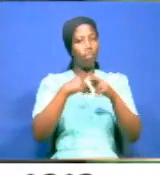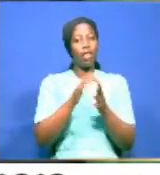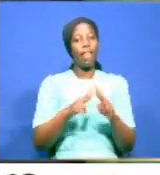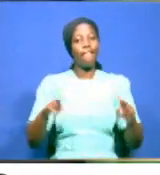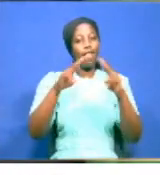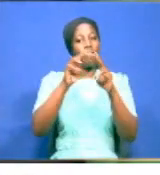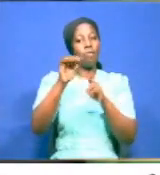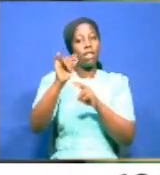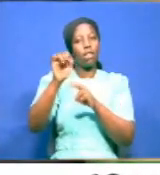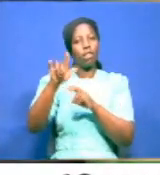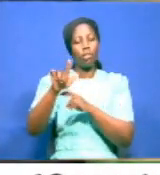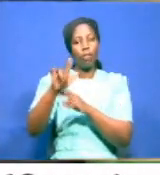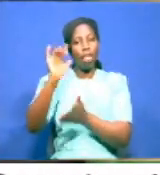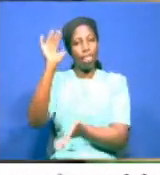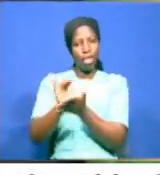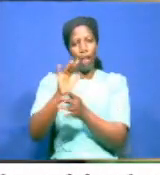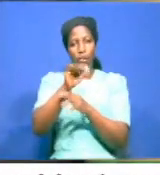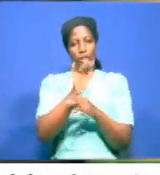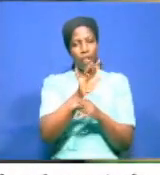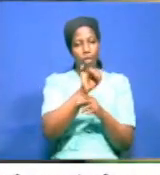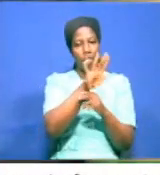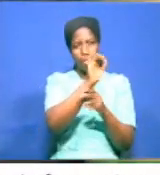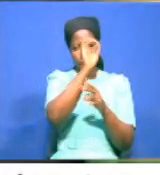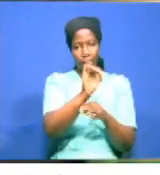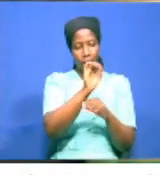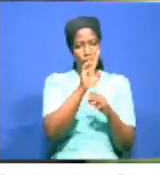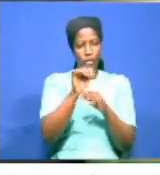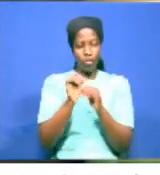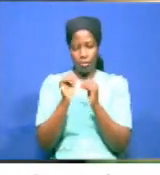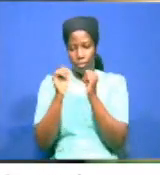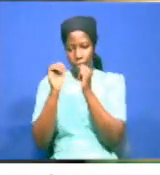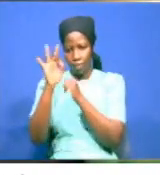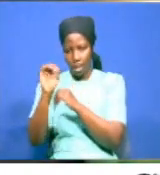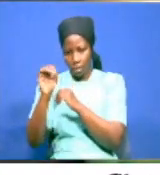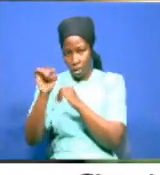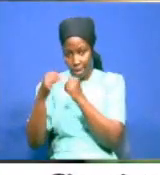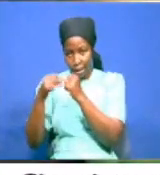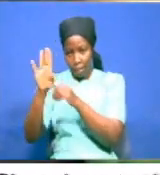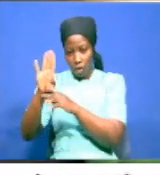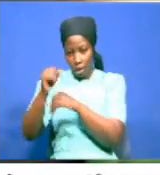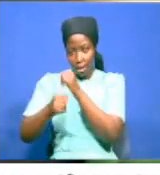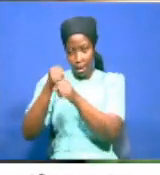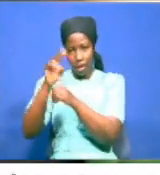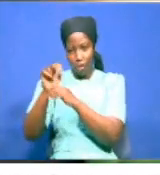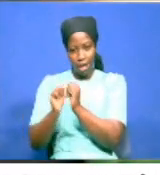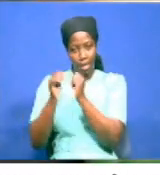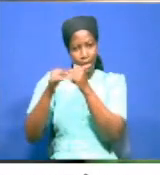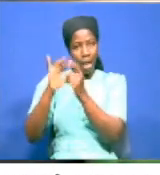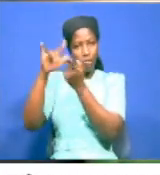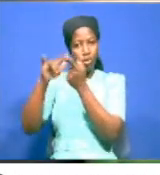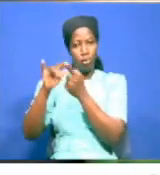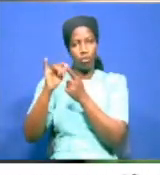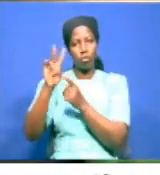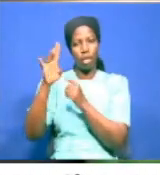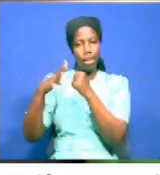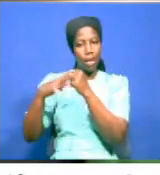by 5.5% from Kenya shilling 30.8 billion in 2018 to Kenya shilling 29.1